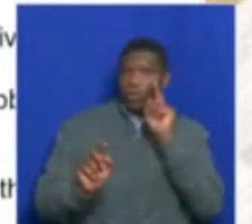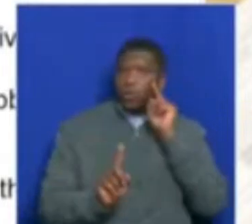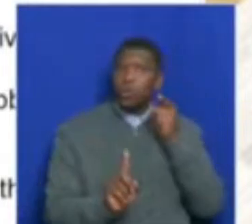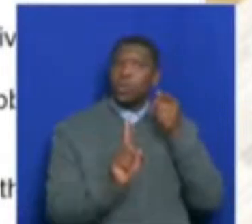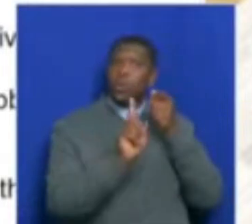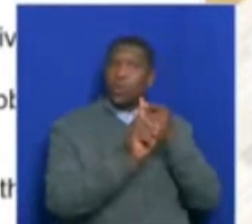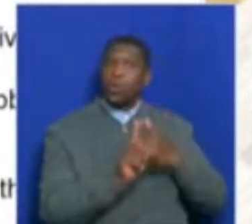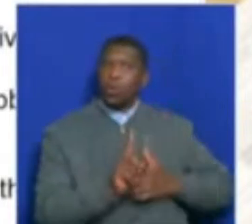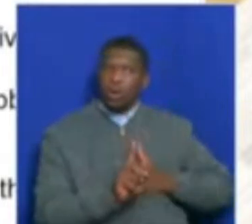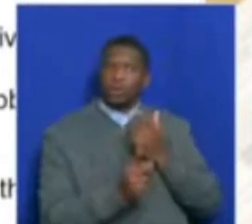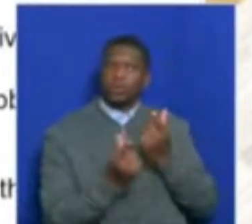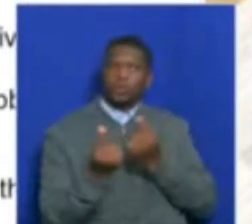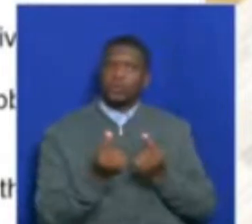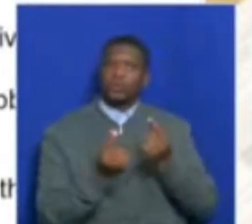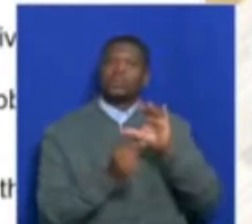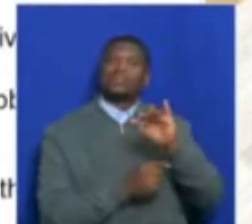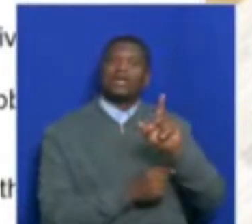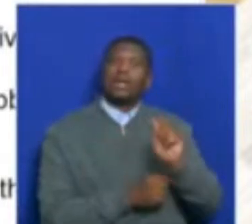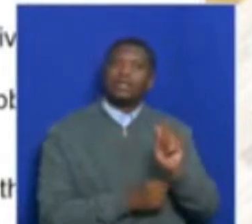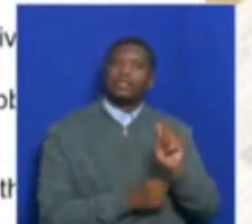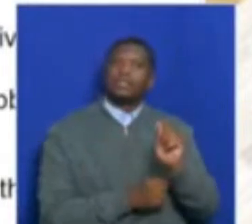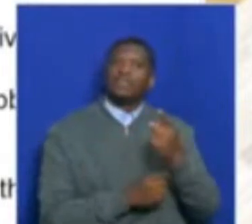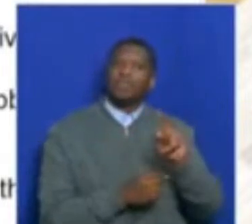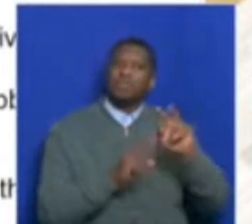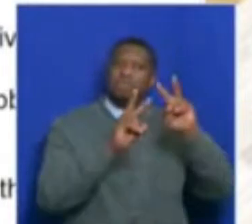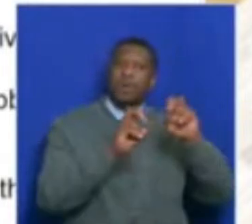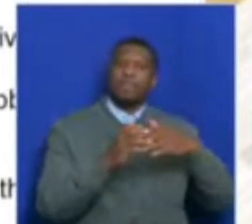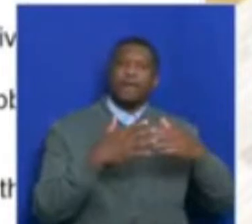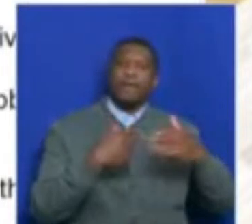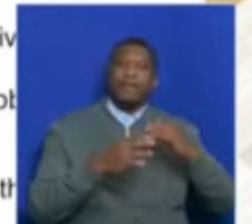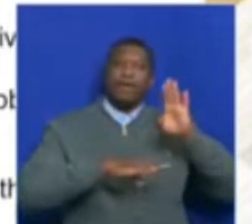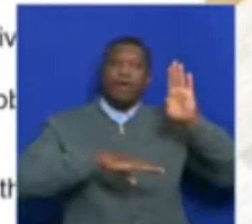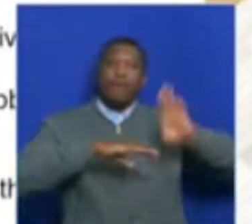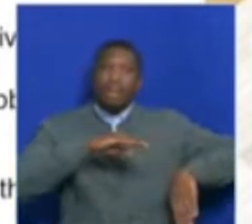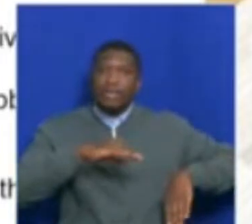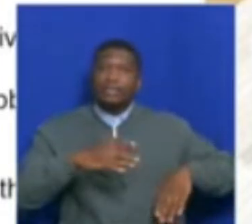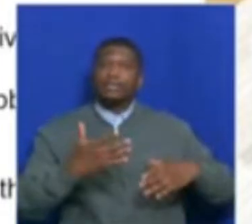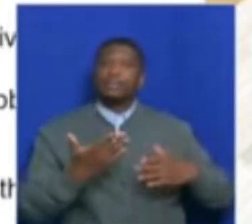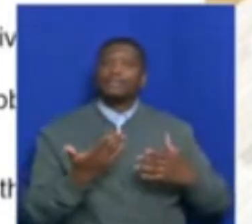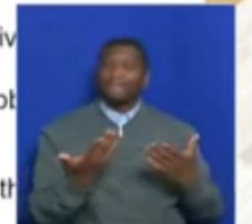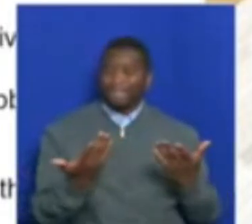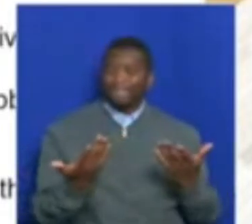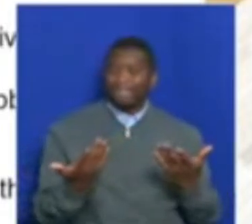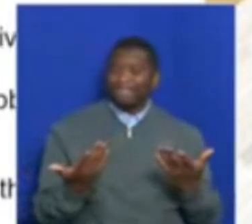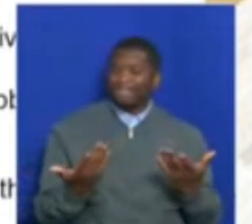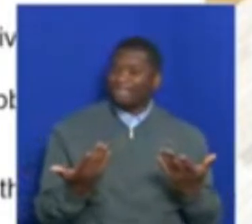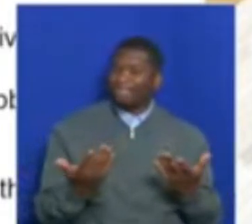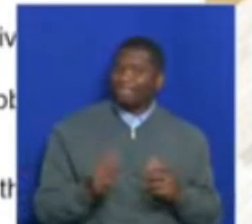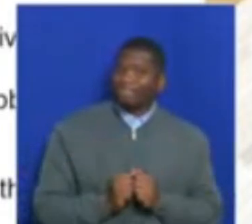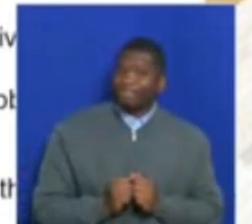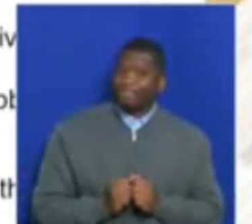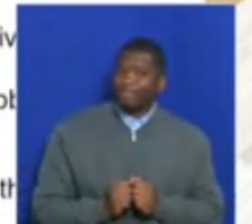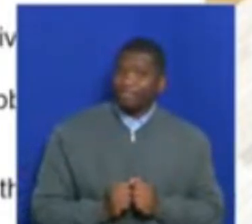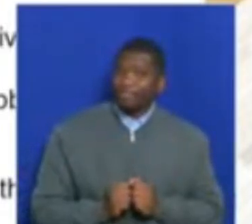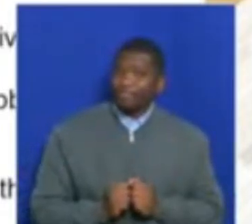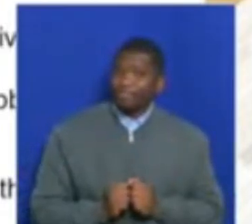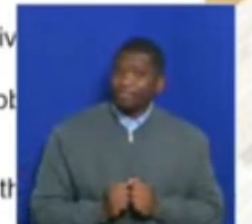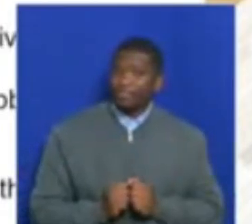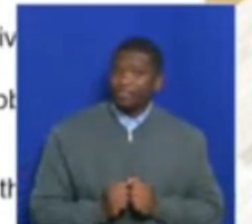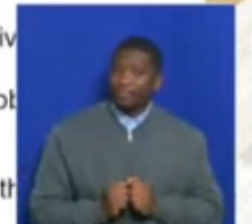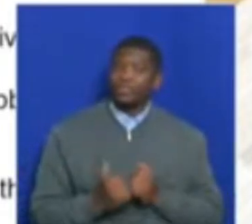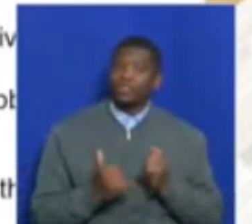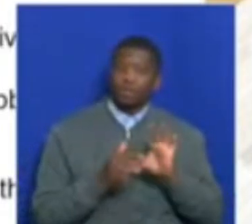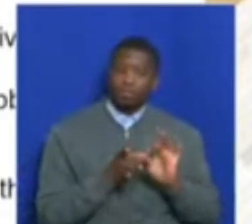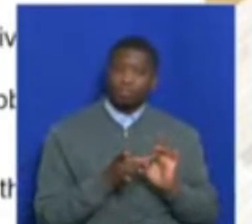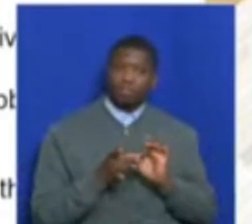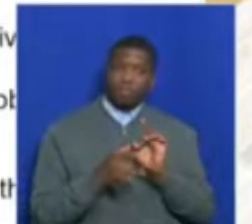by the police for any offences, let alone CIT offences. According to the first police officer